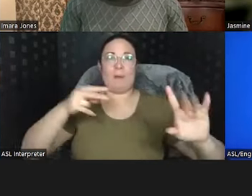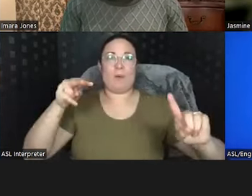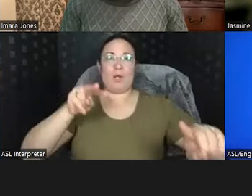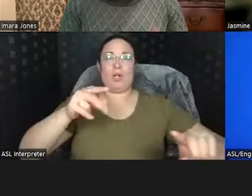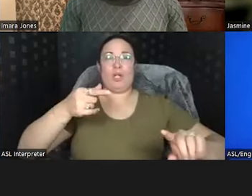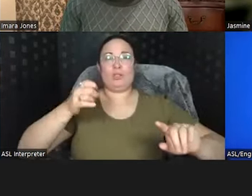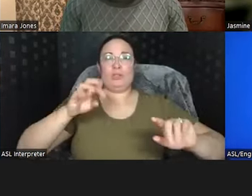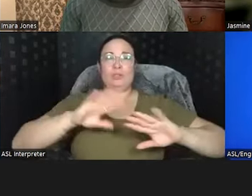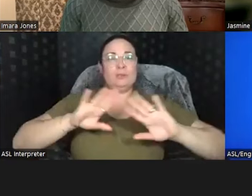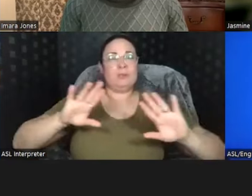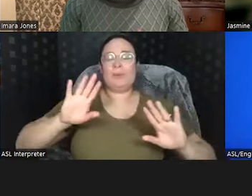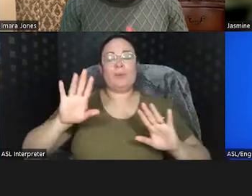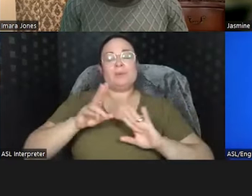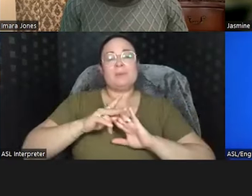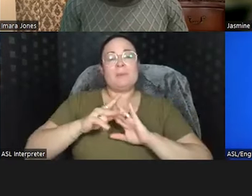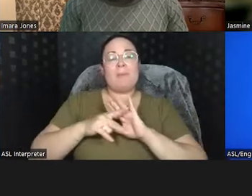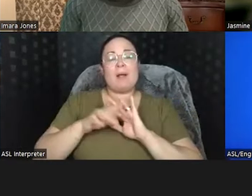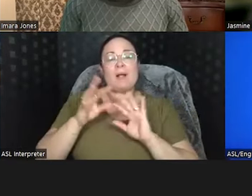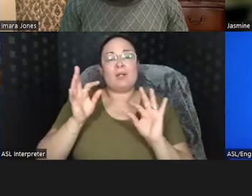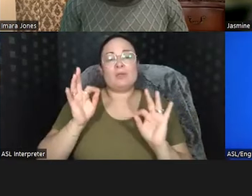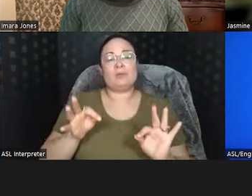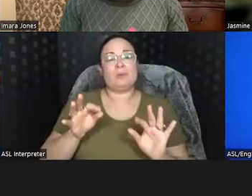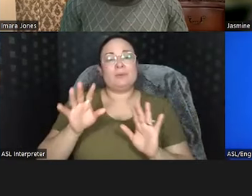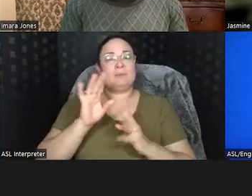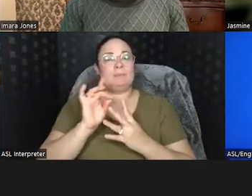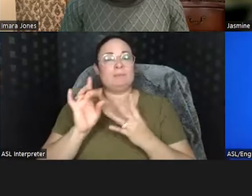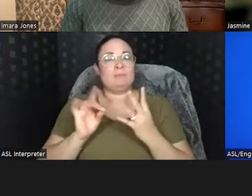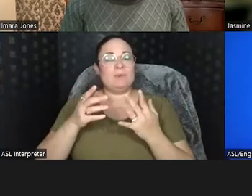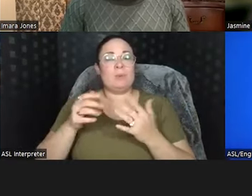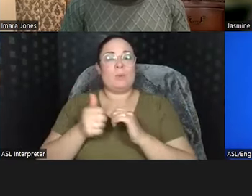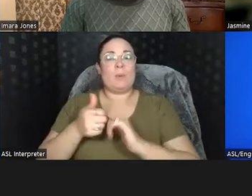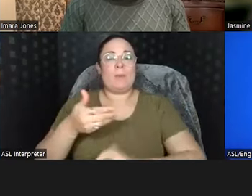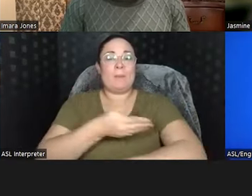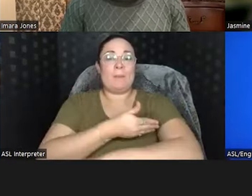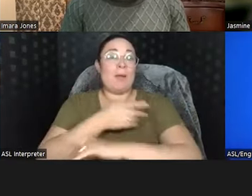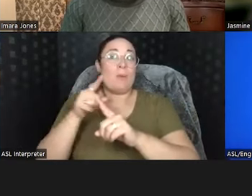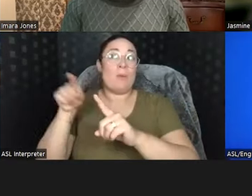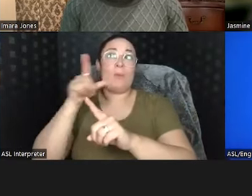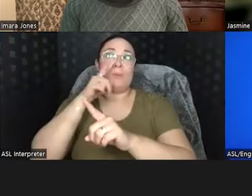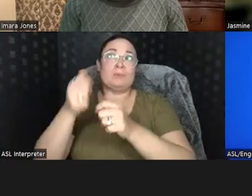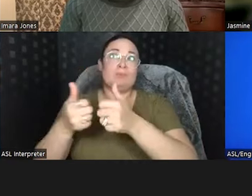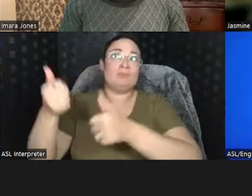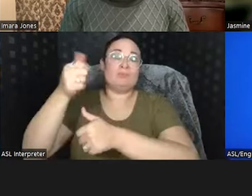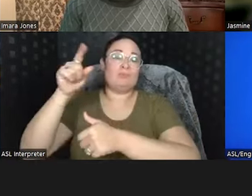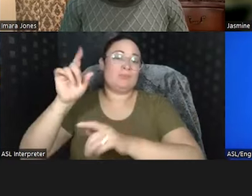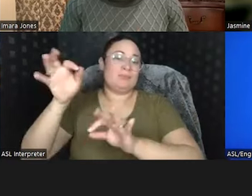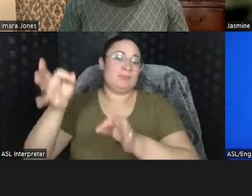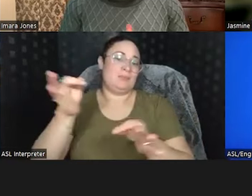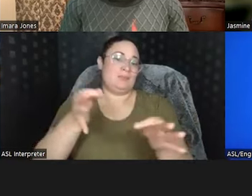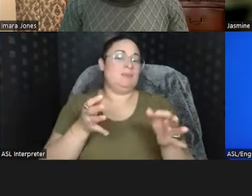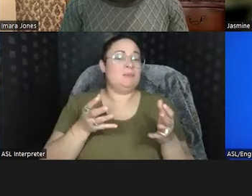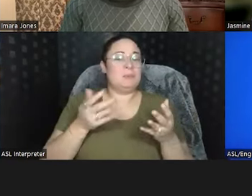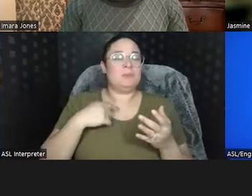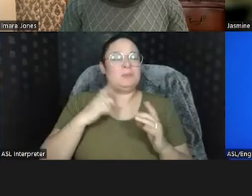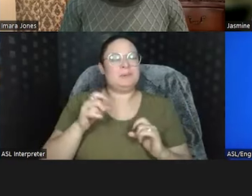all policy choices within the power of decision makers. So I think that we need to